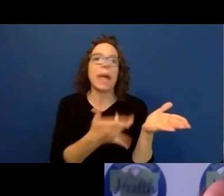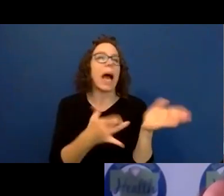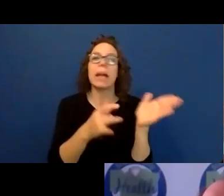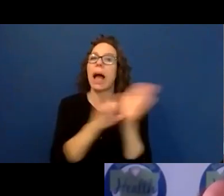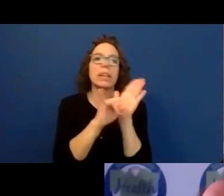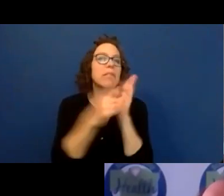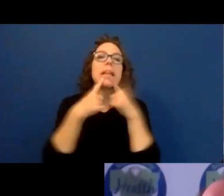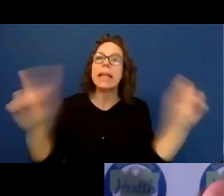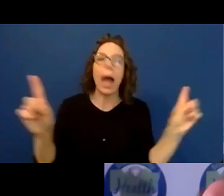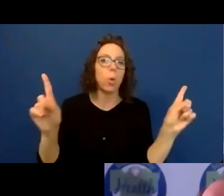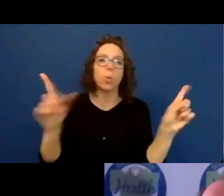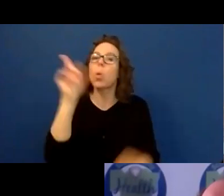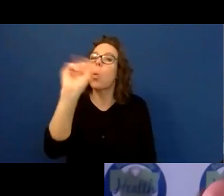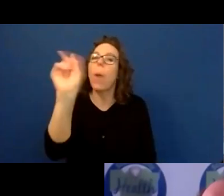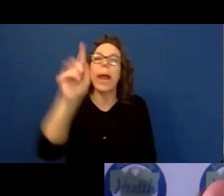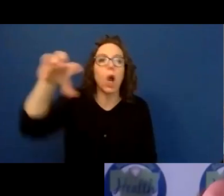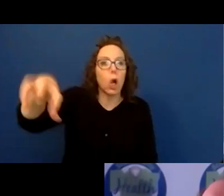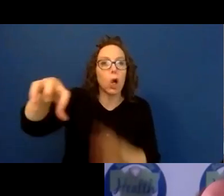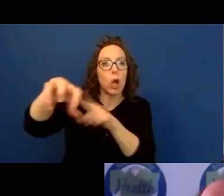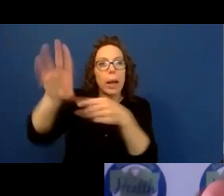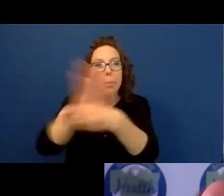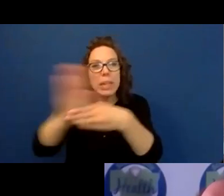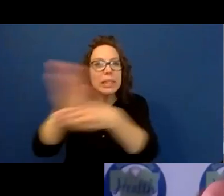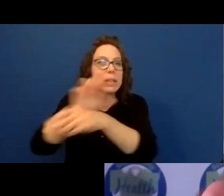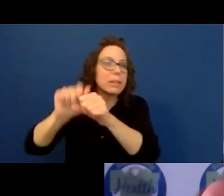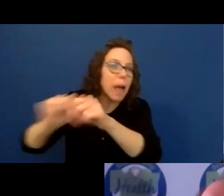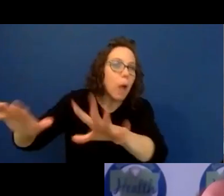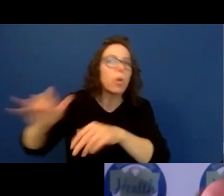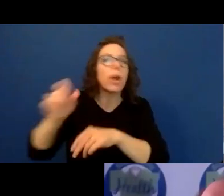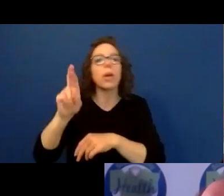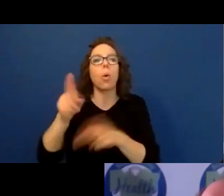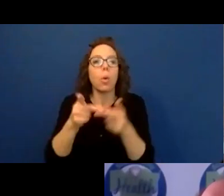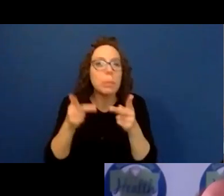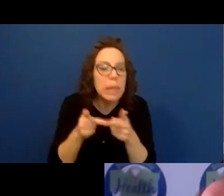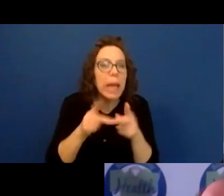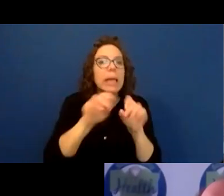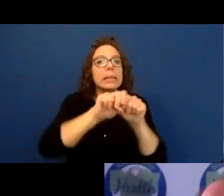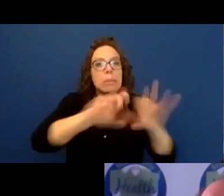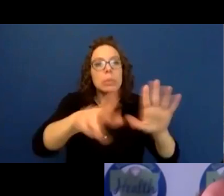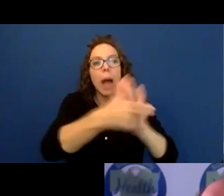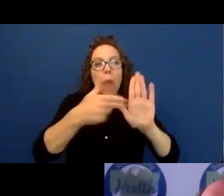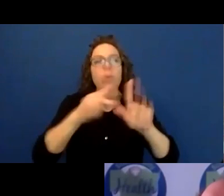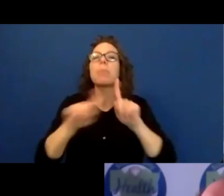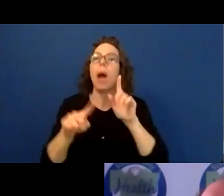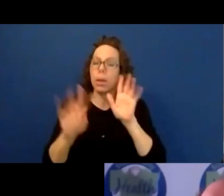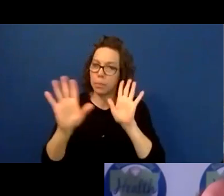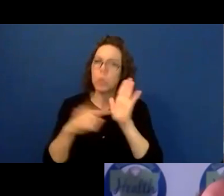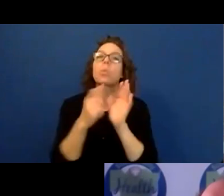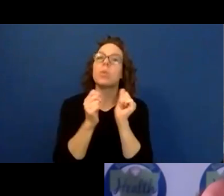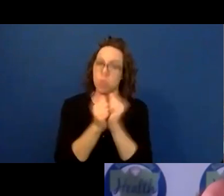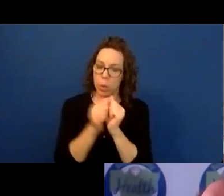publicly workplaces or businesses or facilities, but they have in this instance with the pandemic, they